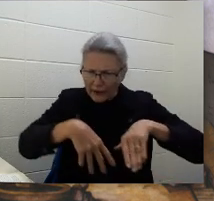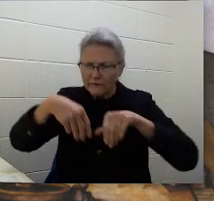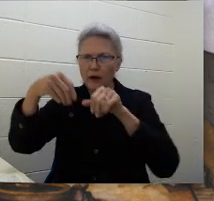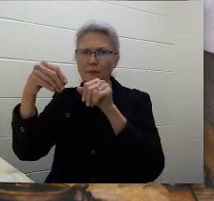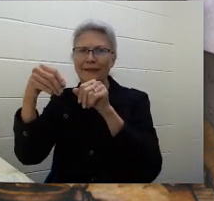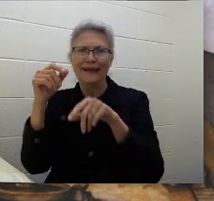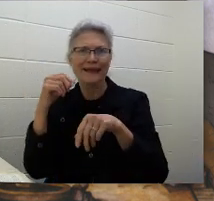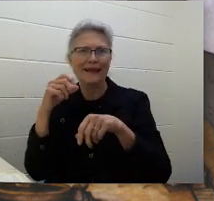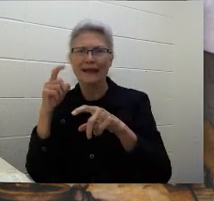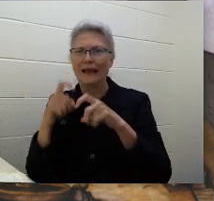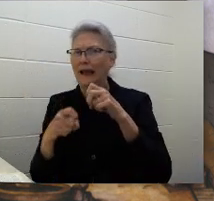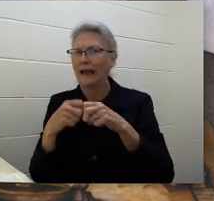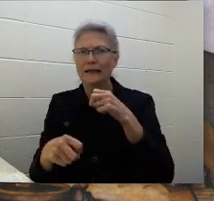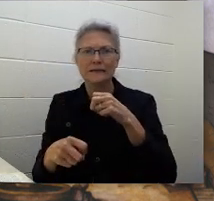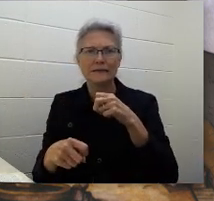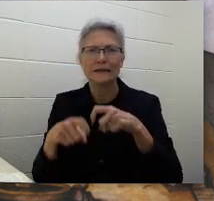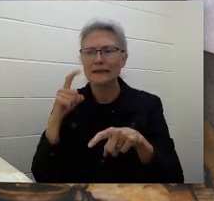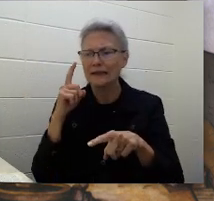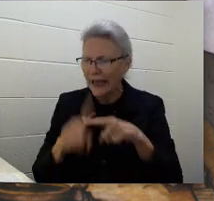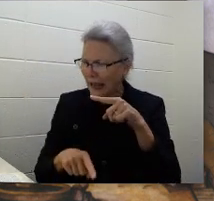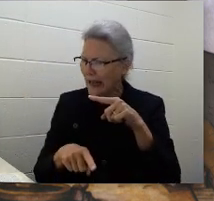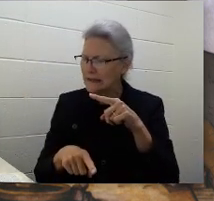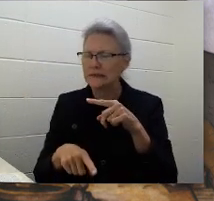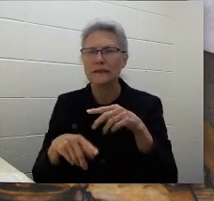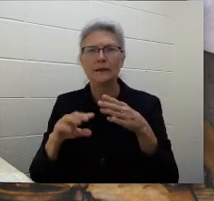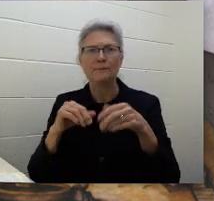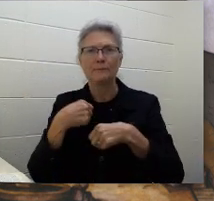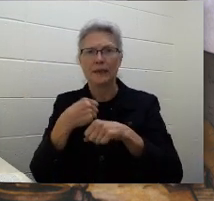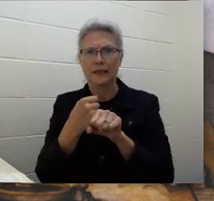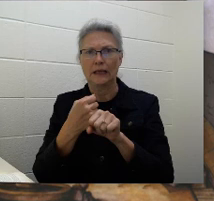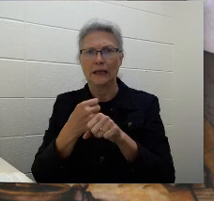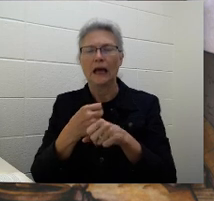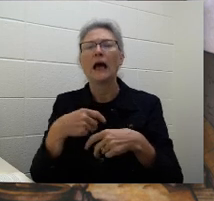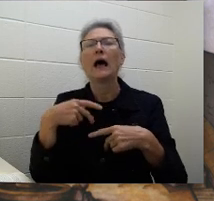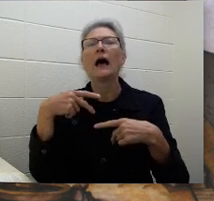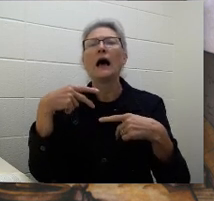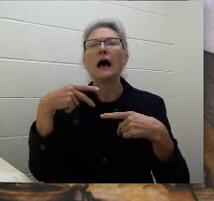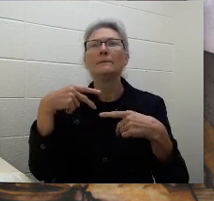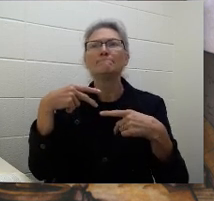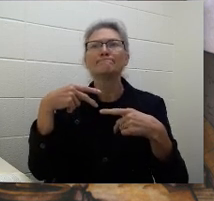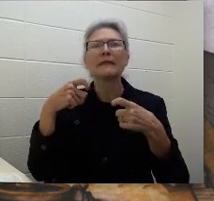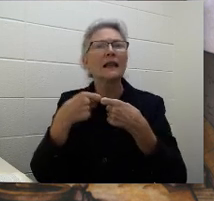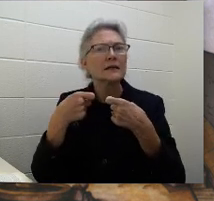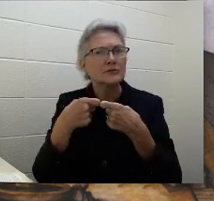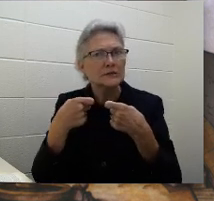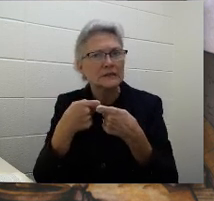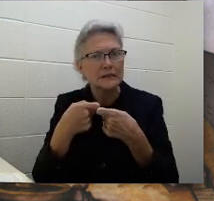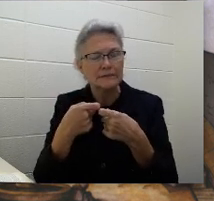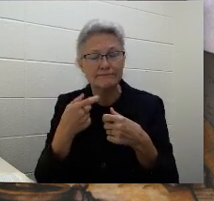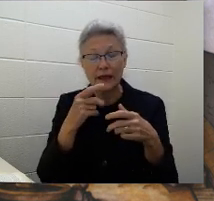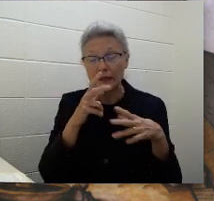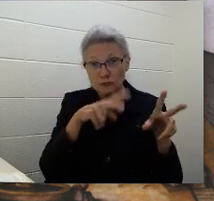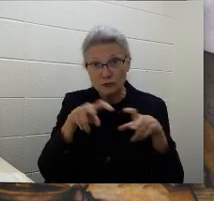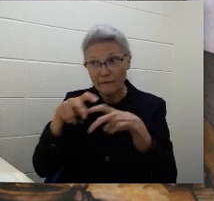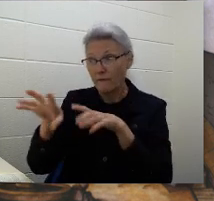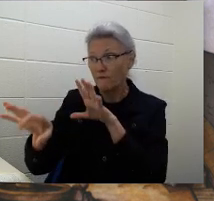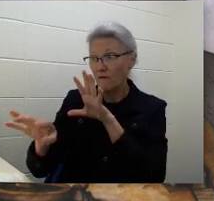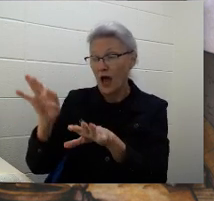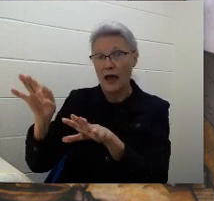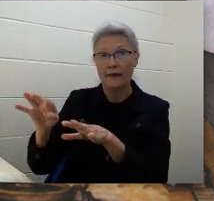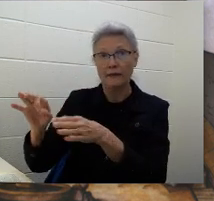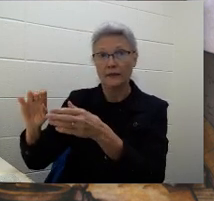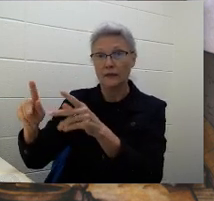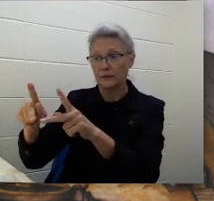longer produce electricity there. They head the settlement of Sparks, or they find the settlement of Sparks, where they